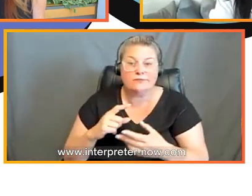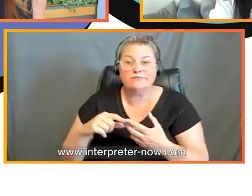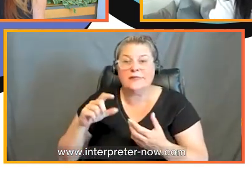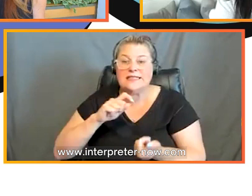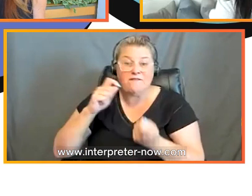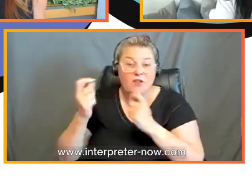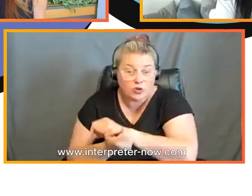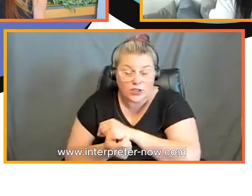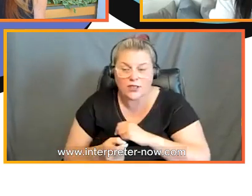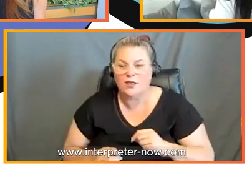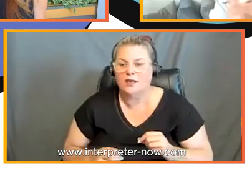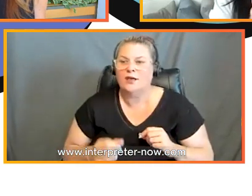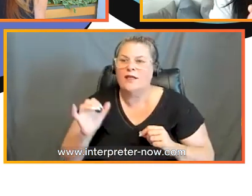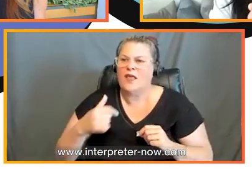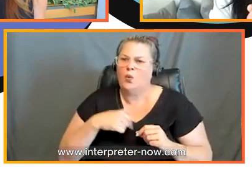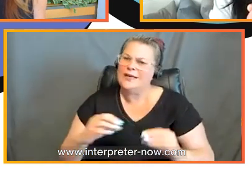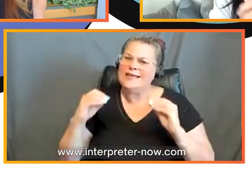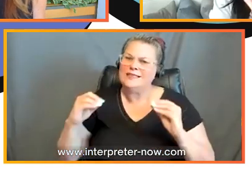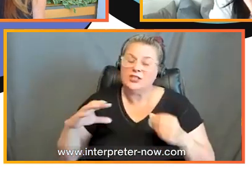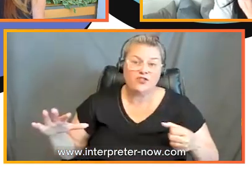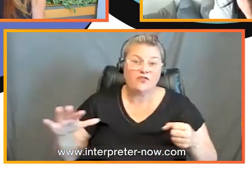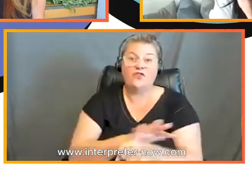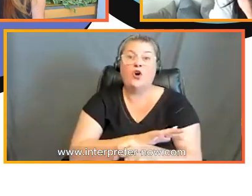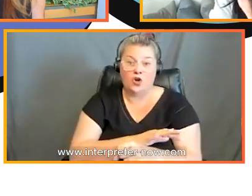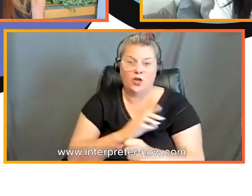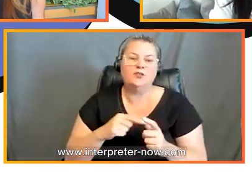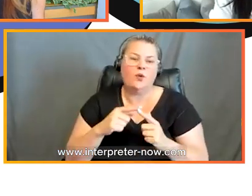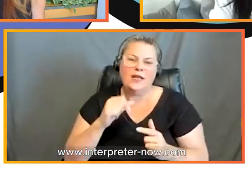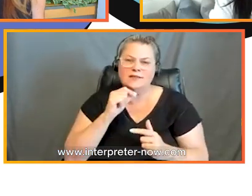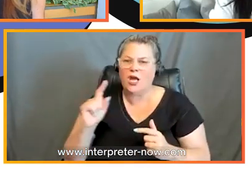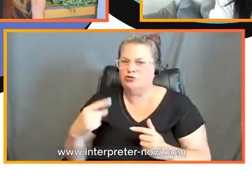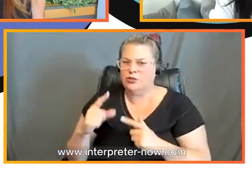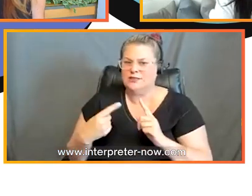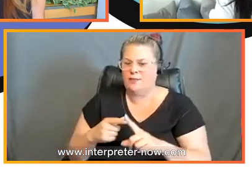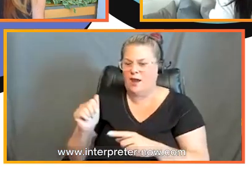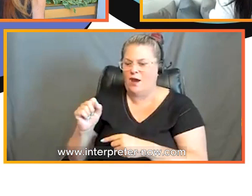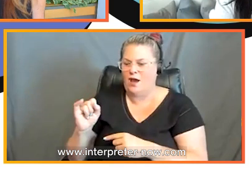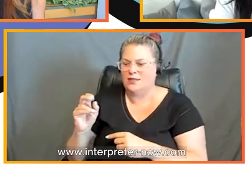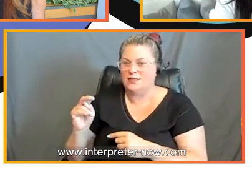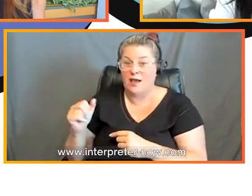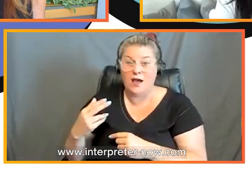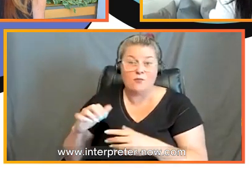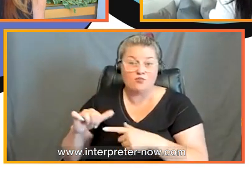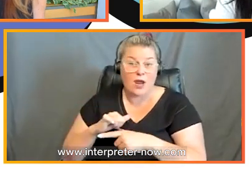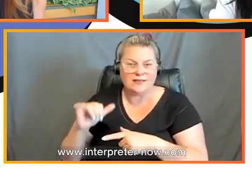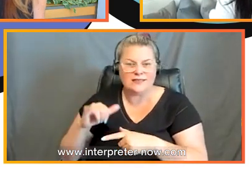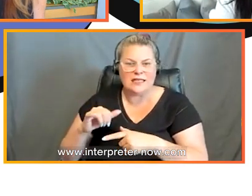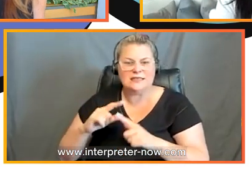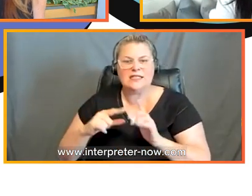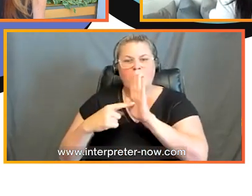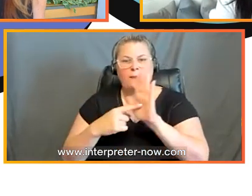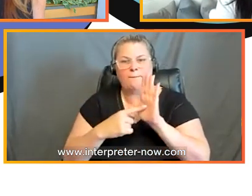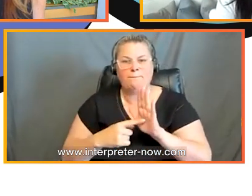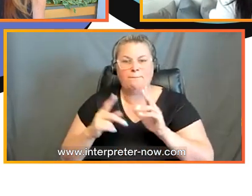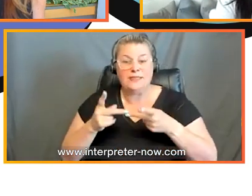that we teach it in full. So it's not just about the asana practice, which is the postures, that it's a